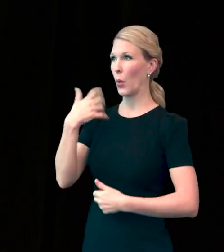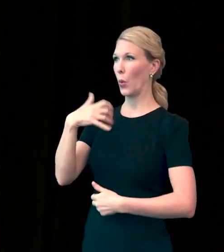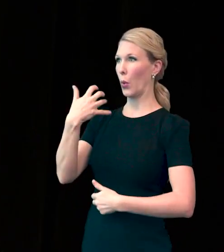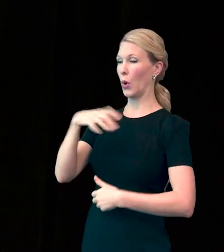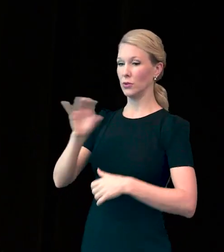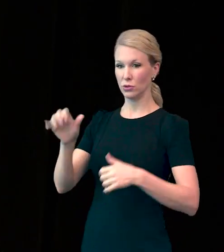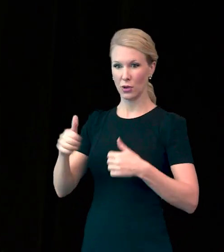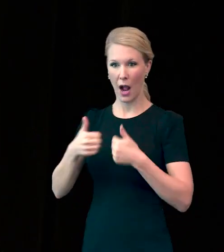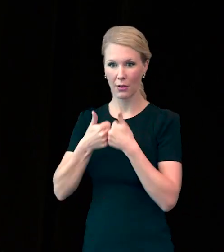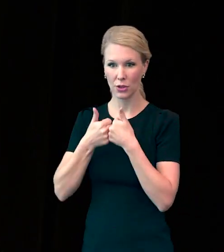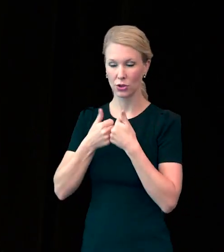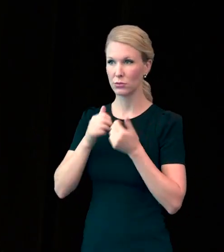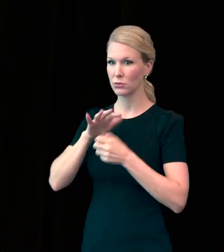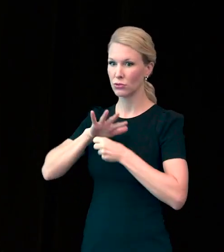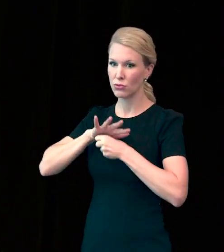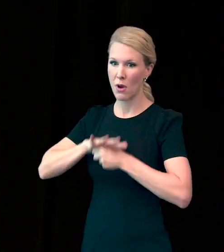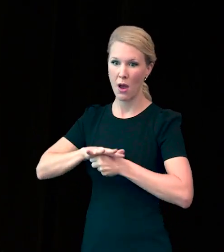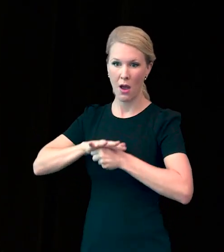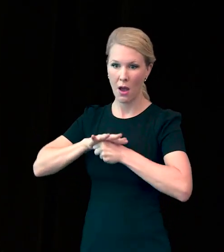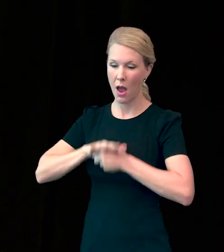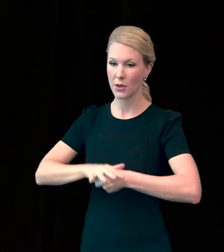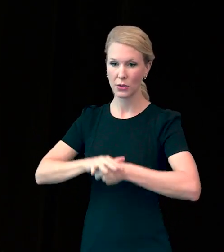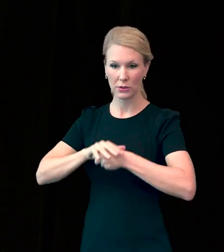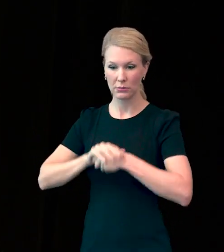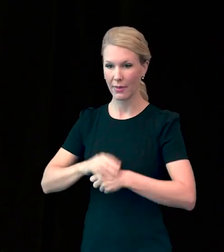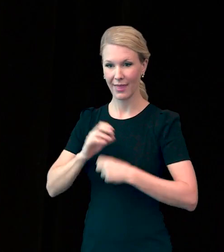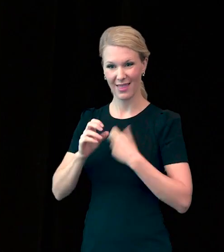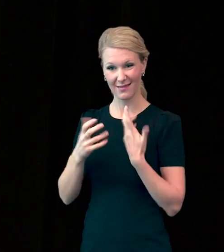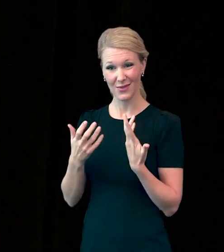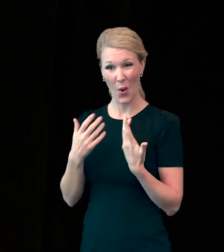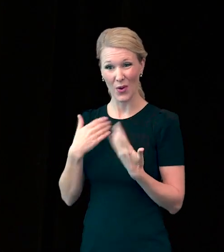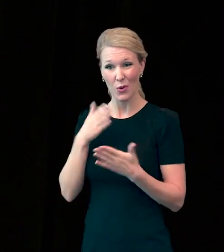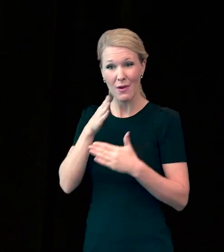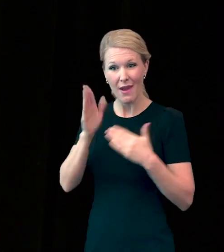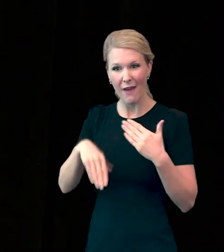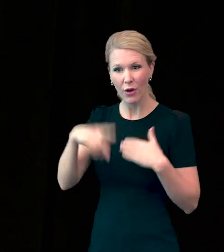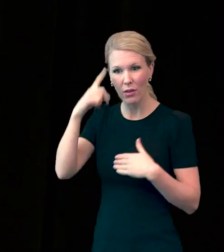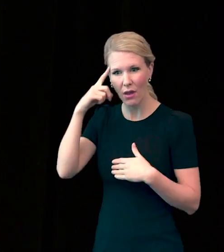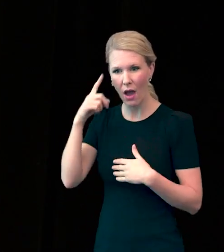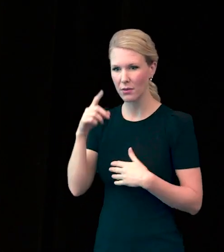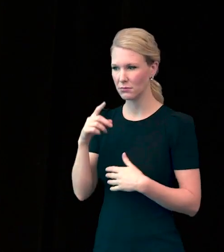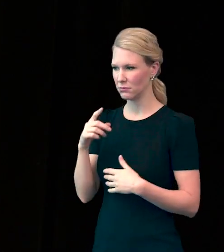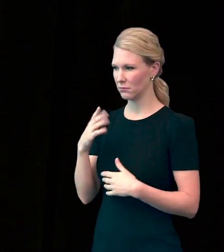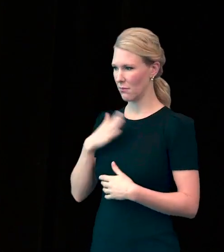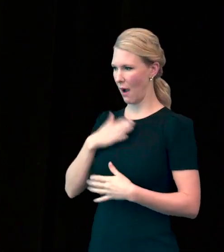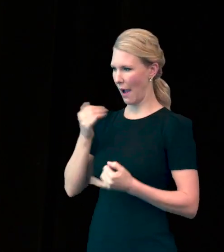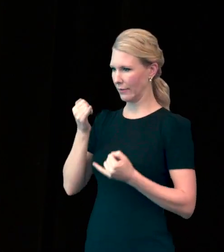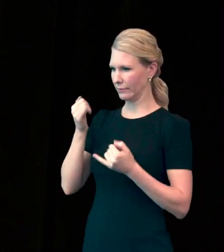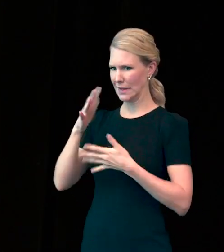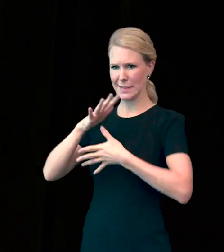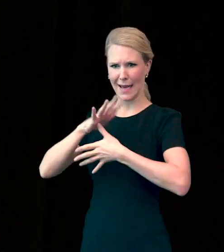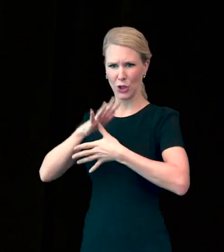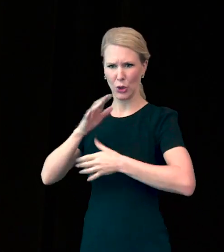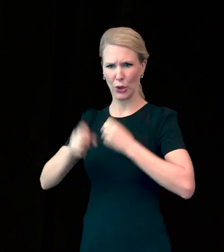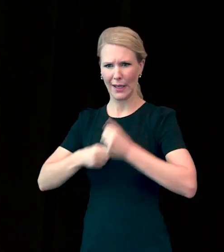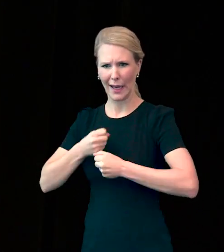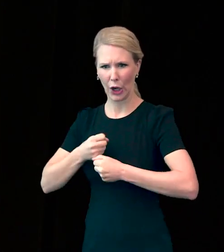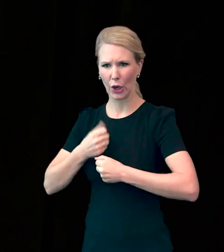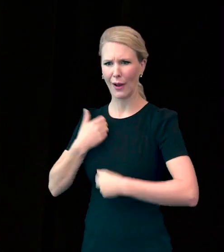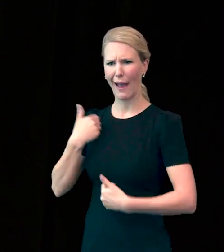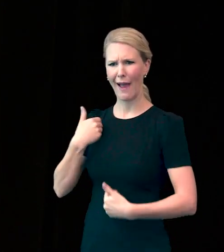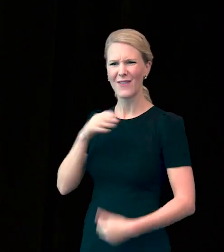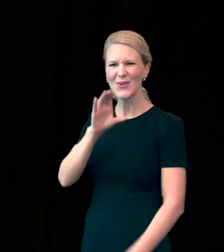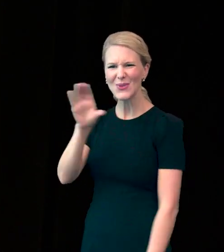and stressful time. And I'm sure that you never imagined that your final months at WSU would include